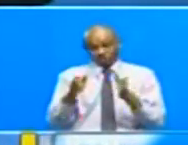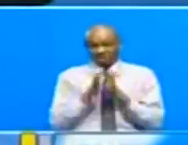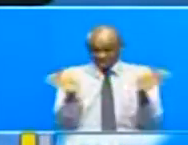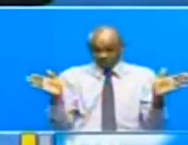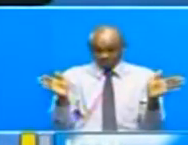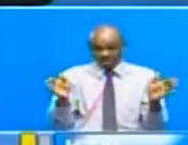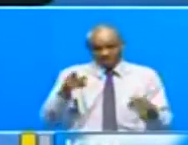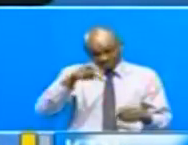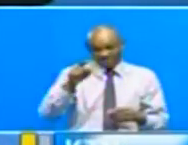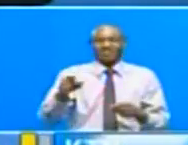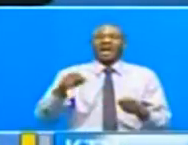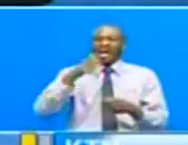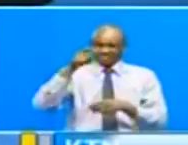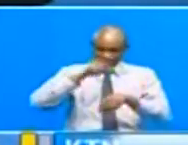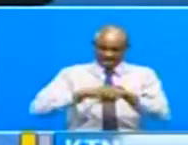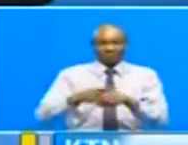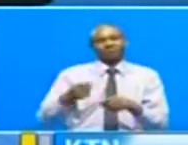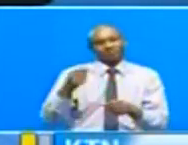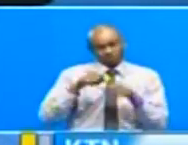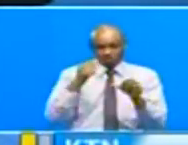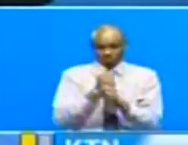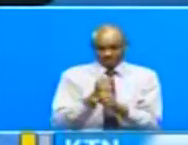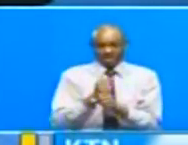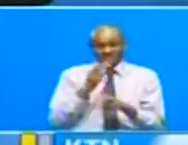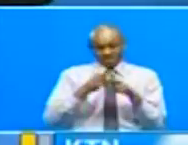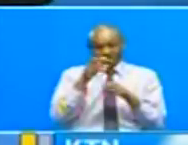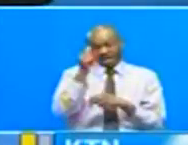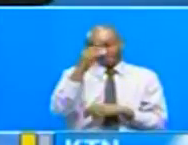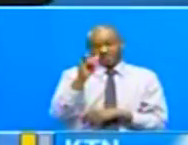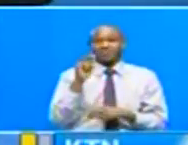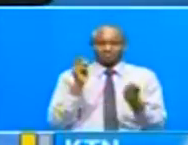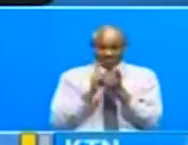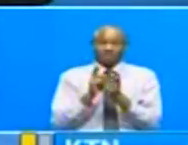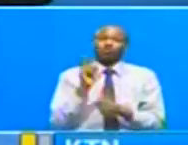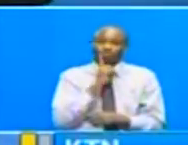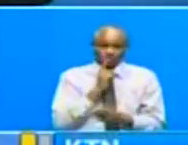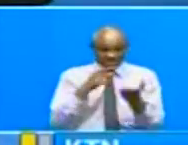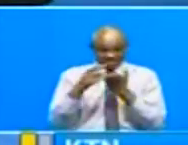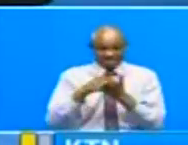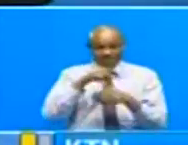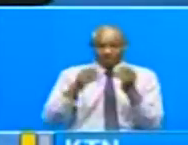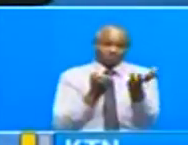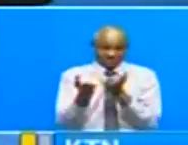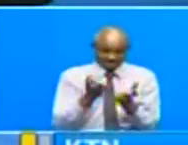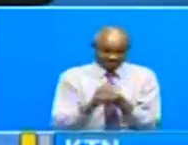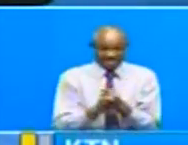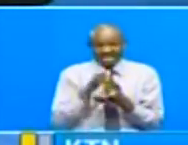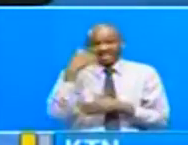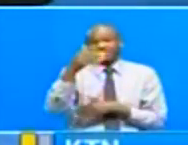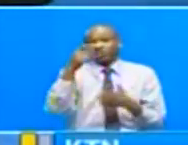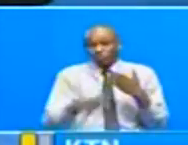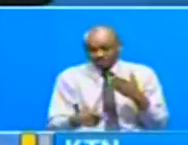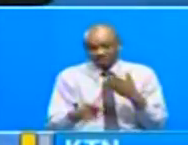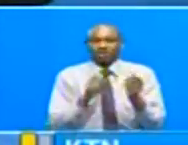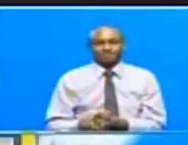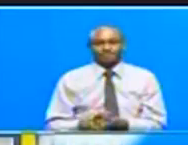being appointed for another term. Well, my name is Abi Gina. Let's meet tomorrow to discuss matters business. Coming up next is